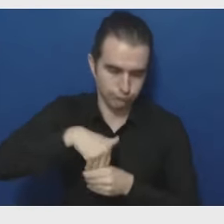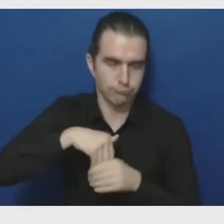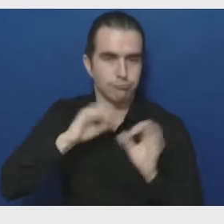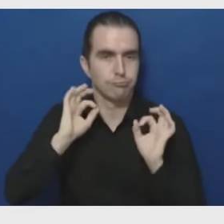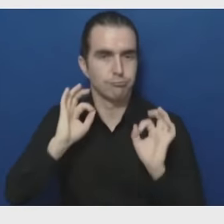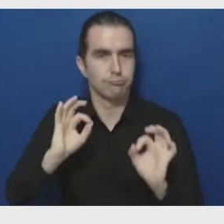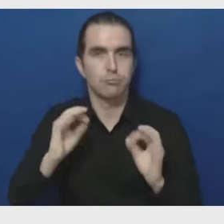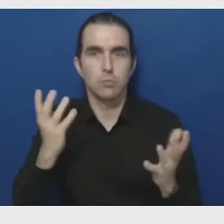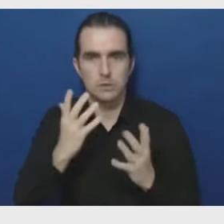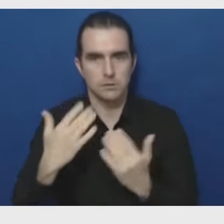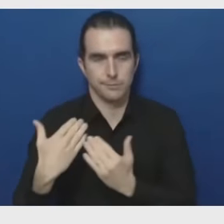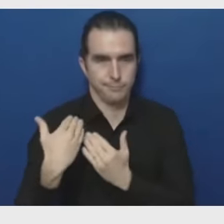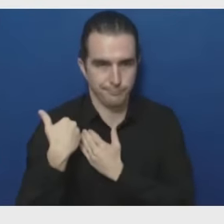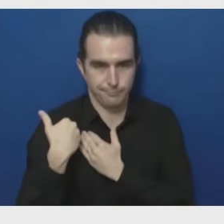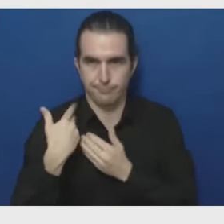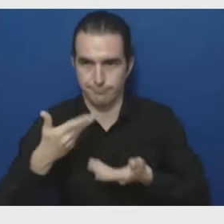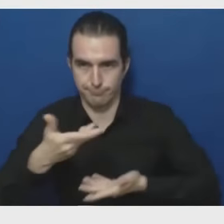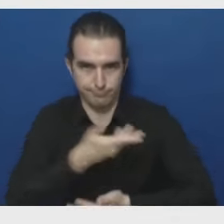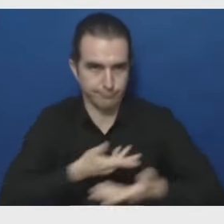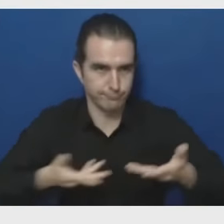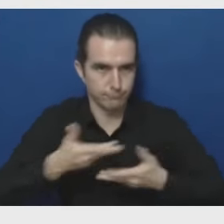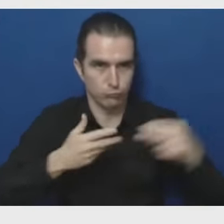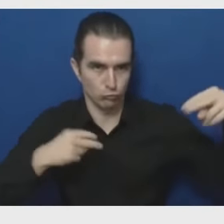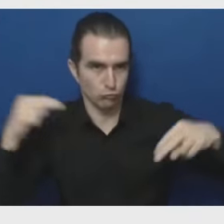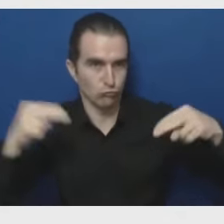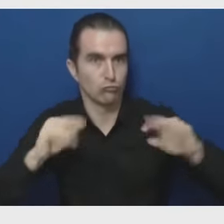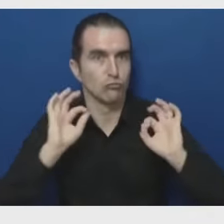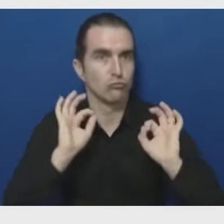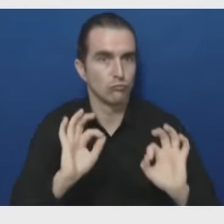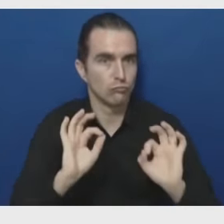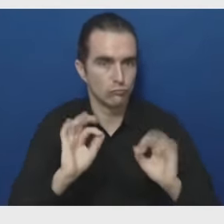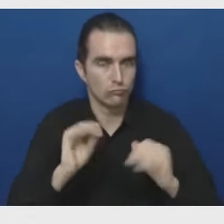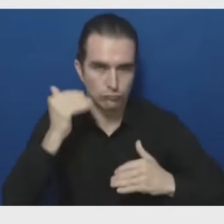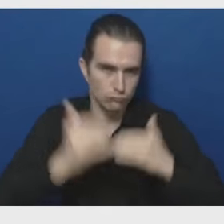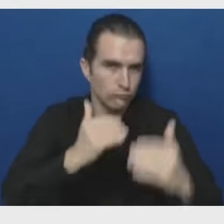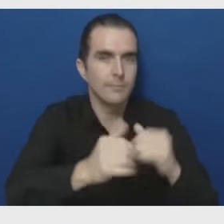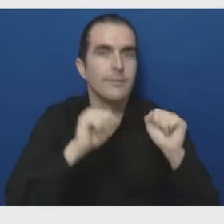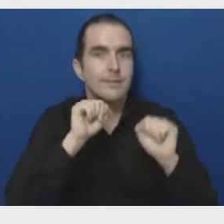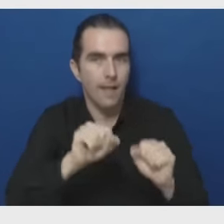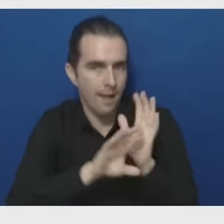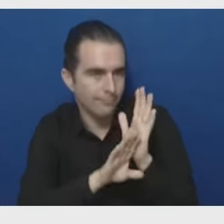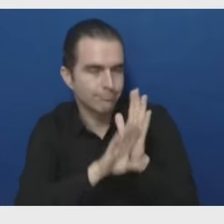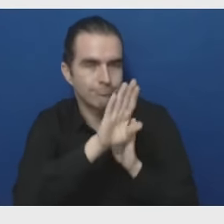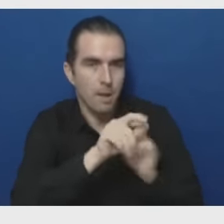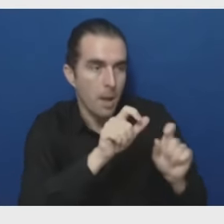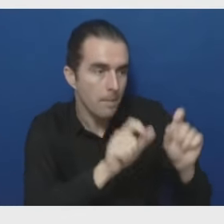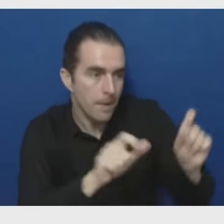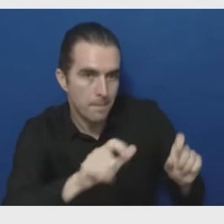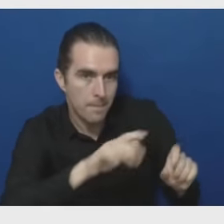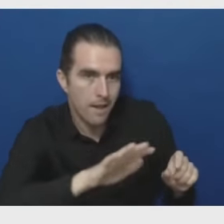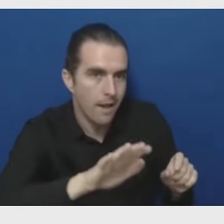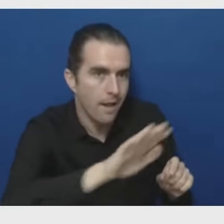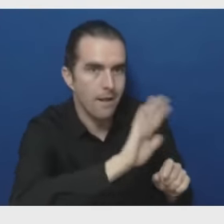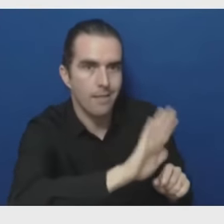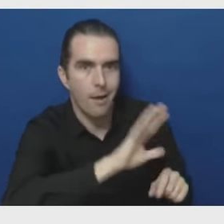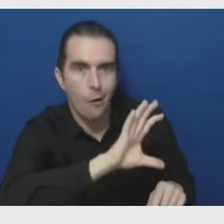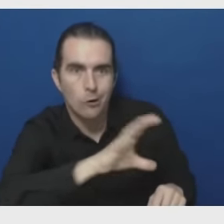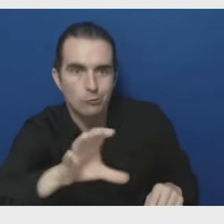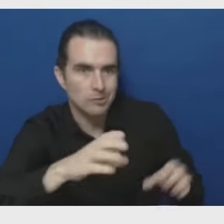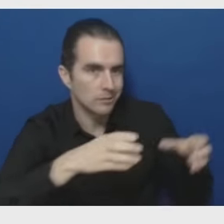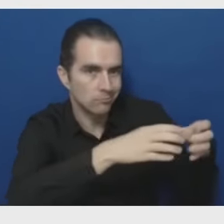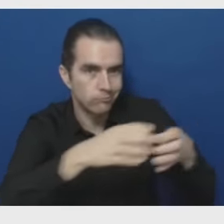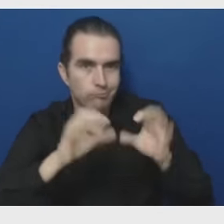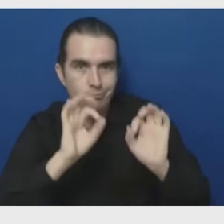pledges. Are the pledges scaled up? Because then these are the things that translate at the end of the day at the community level as the safeguard